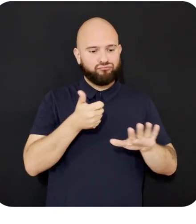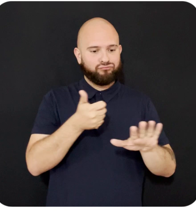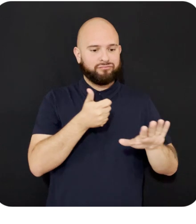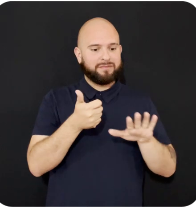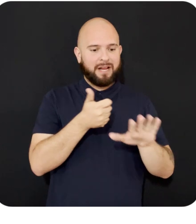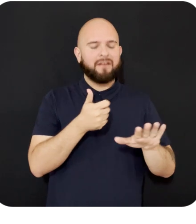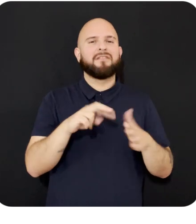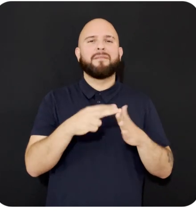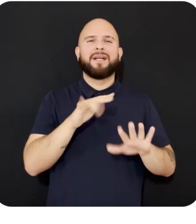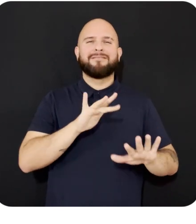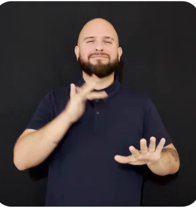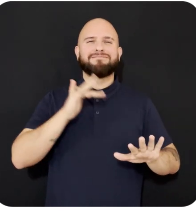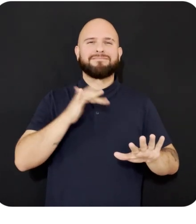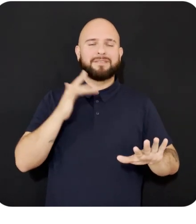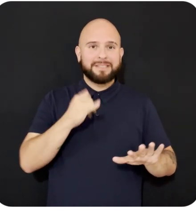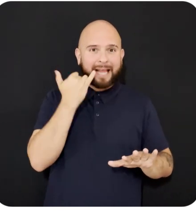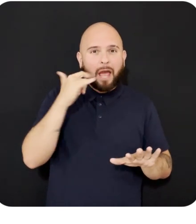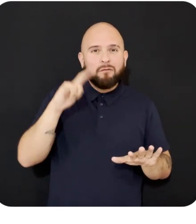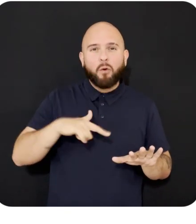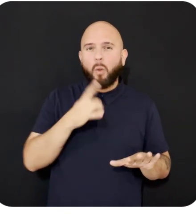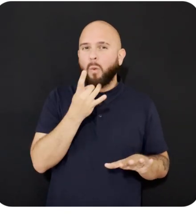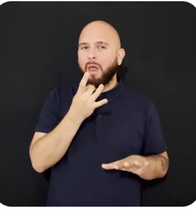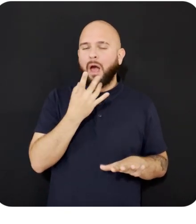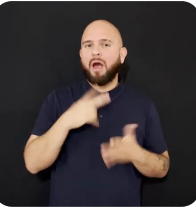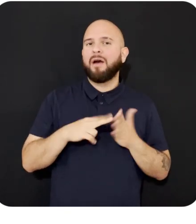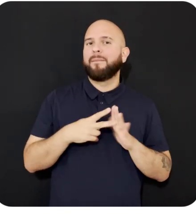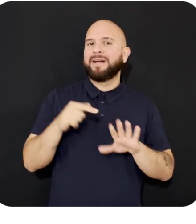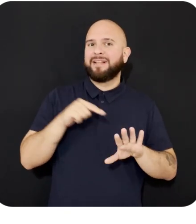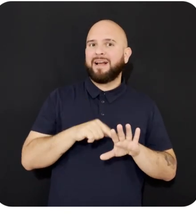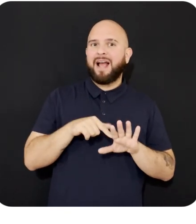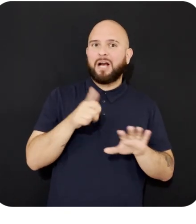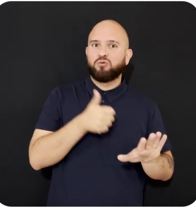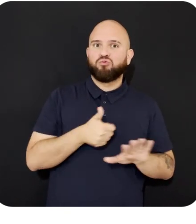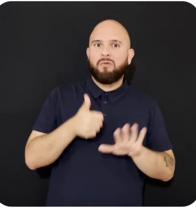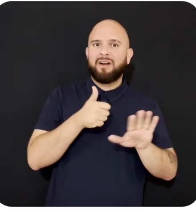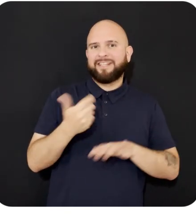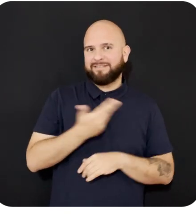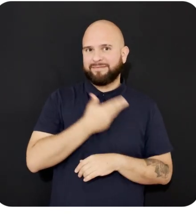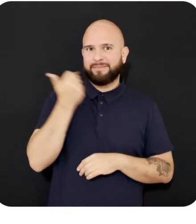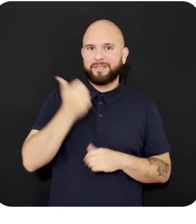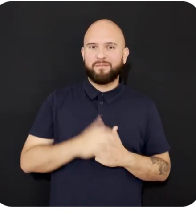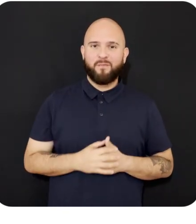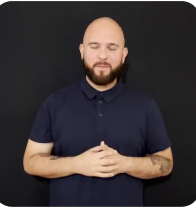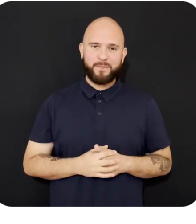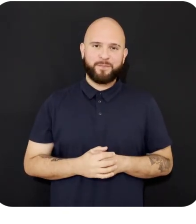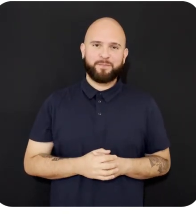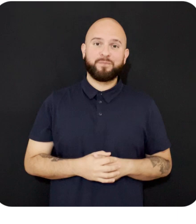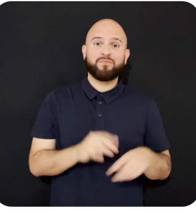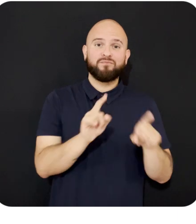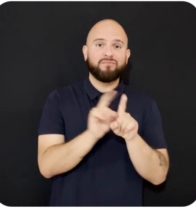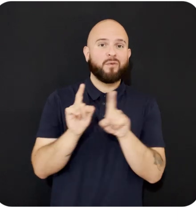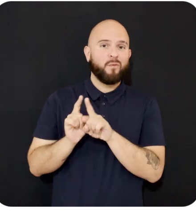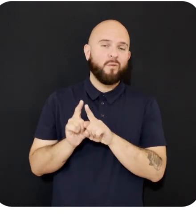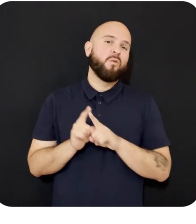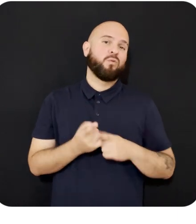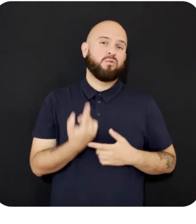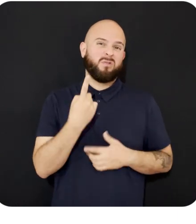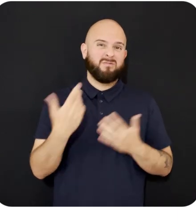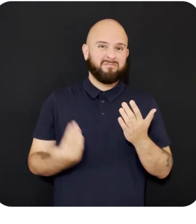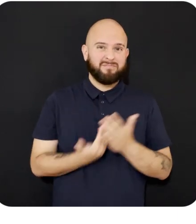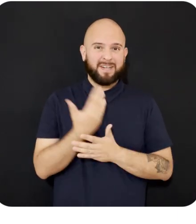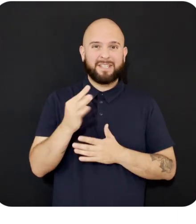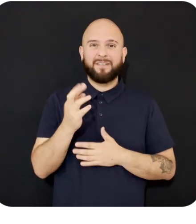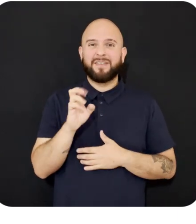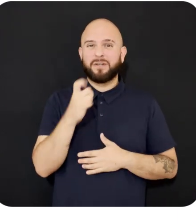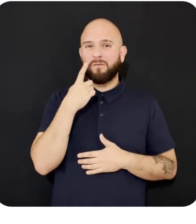improve the illumination of your hands in low light situations, making hand tracking even better. In addition, one new